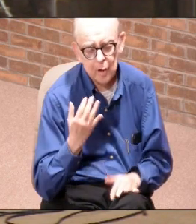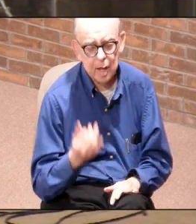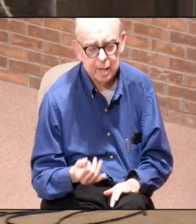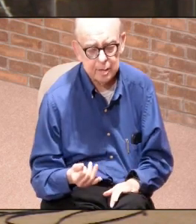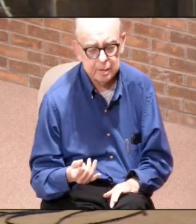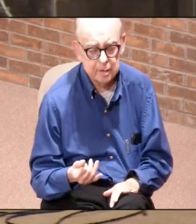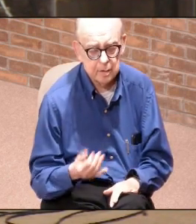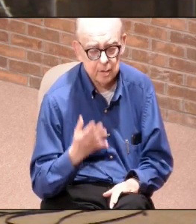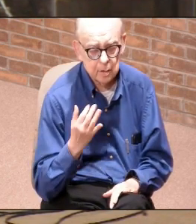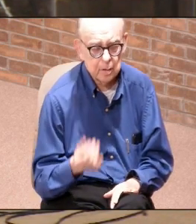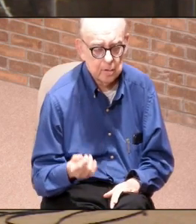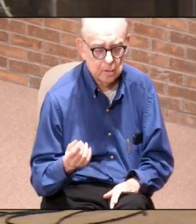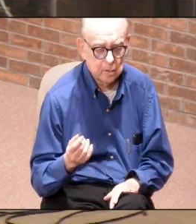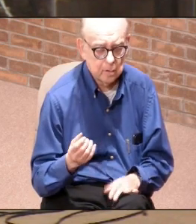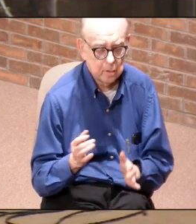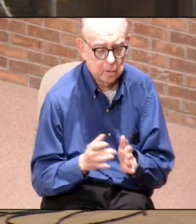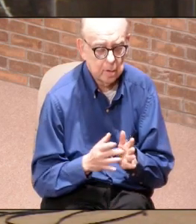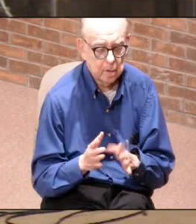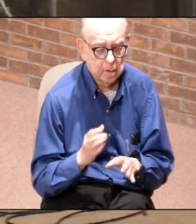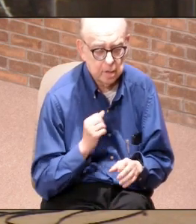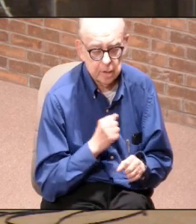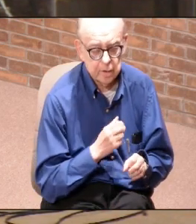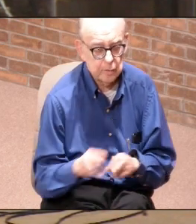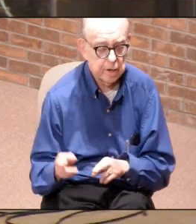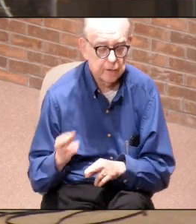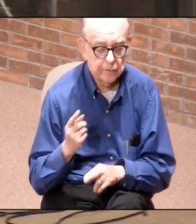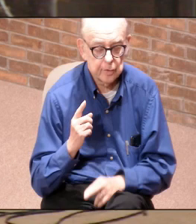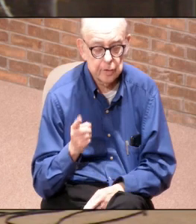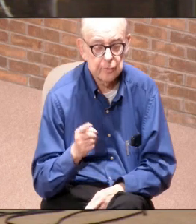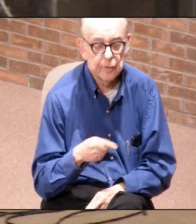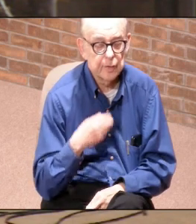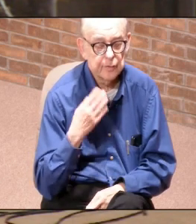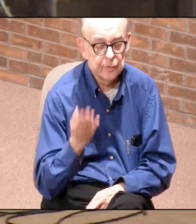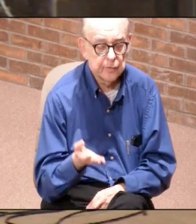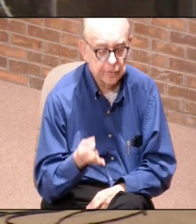Why? Because I'm getting you prepared for the future.